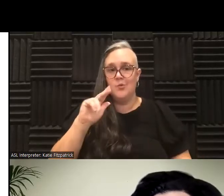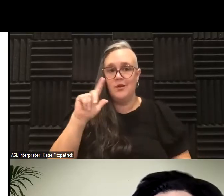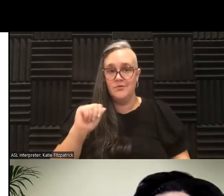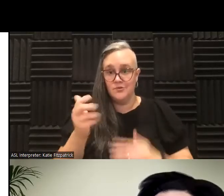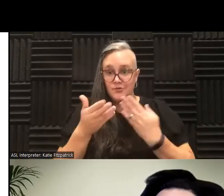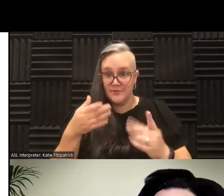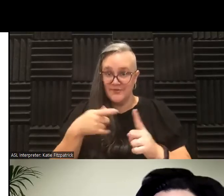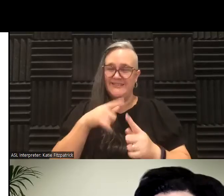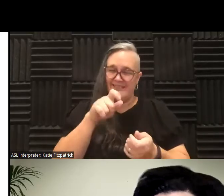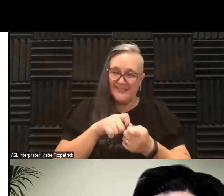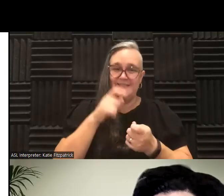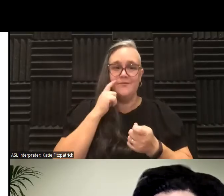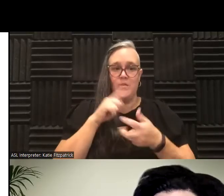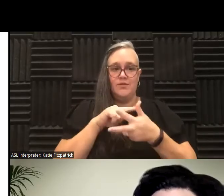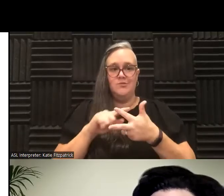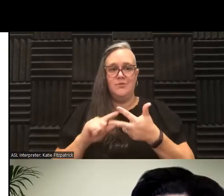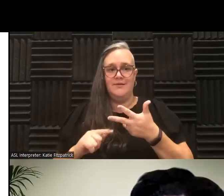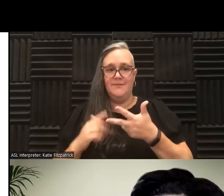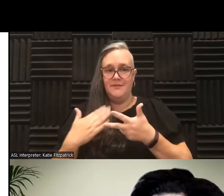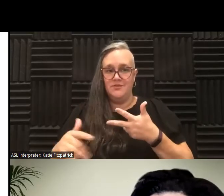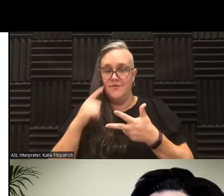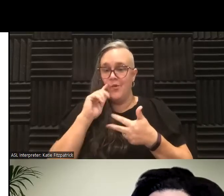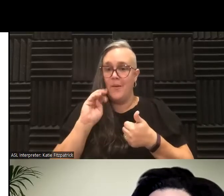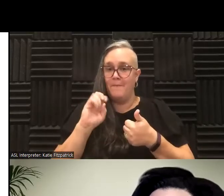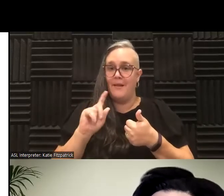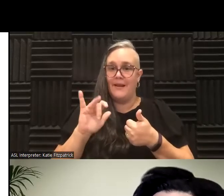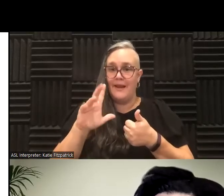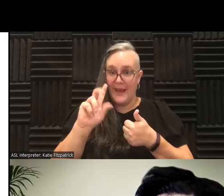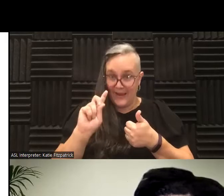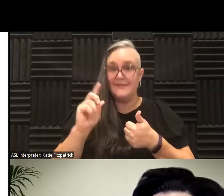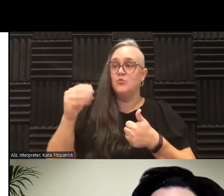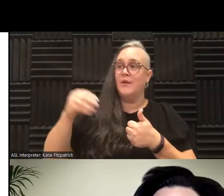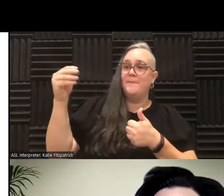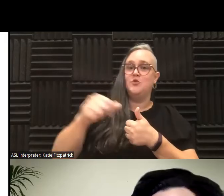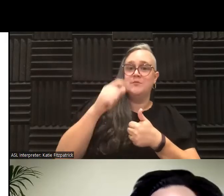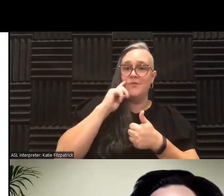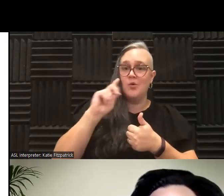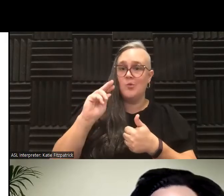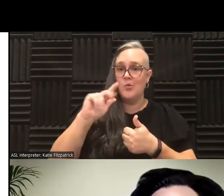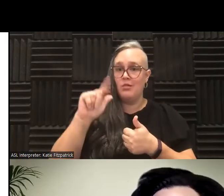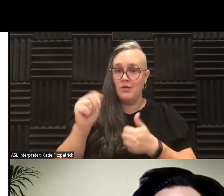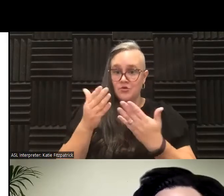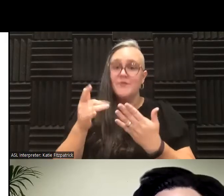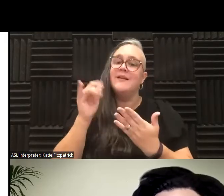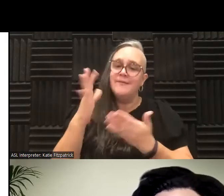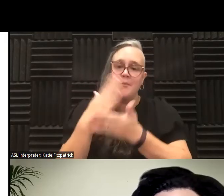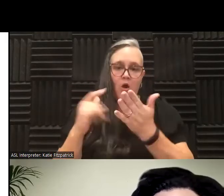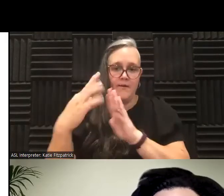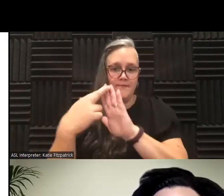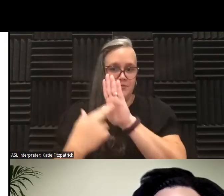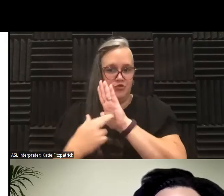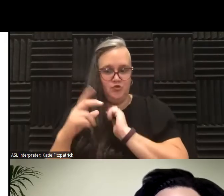specifically through these 3 pieces around Medicaid reimbursement for doula services, as long as they are a part of the doula